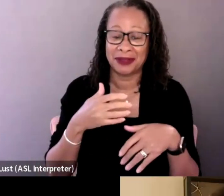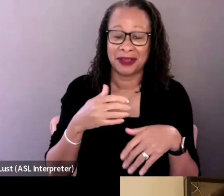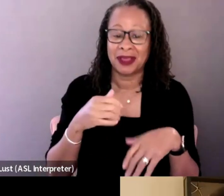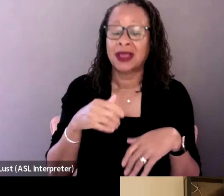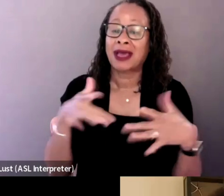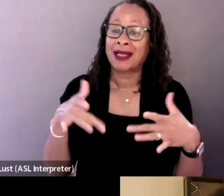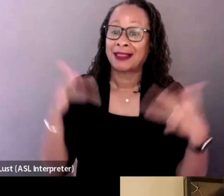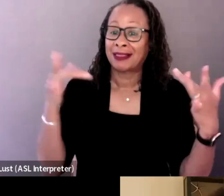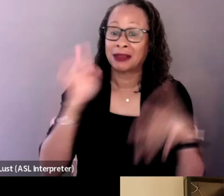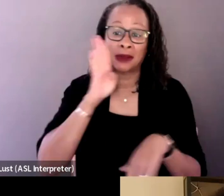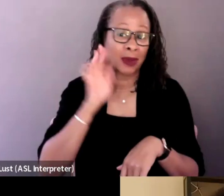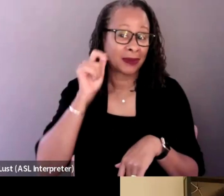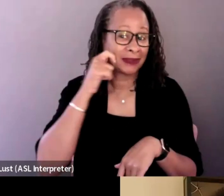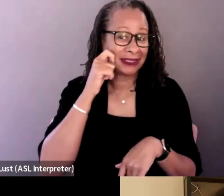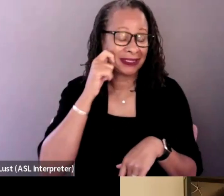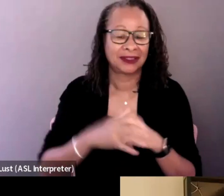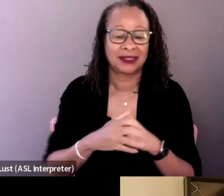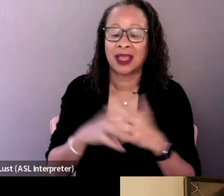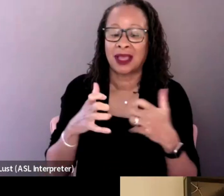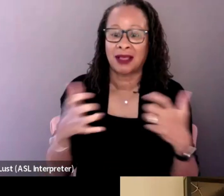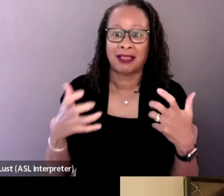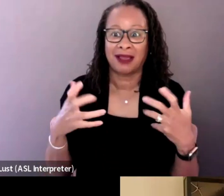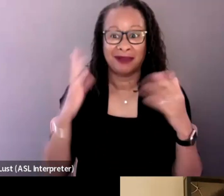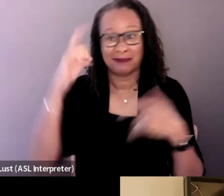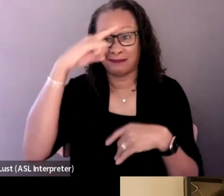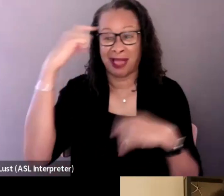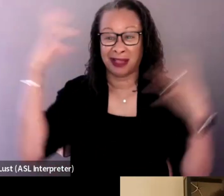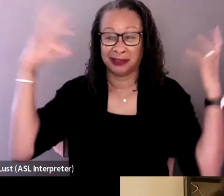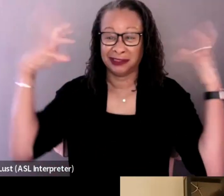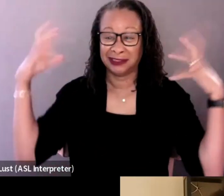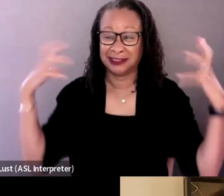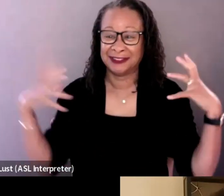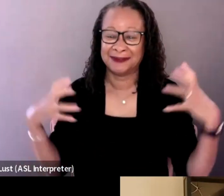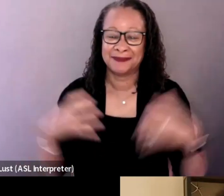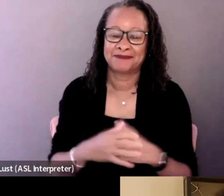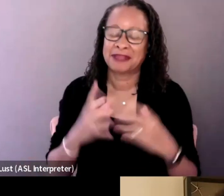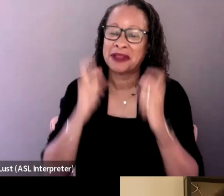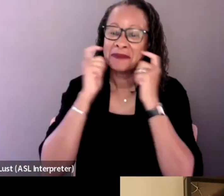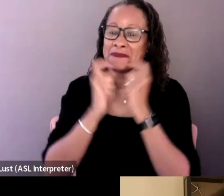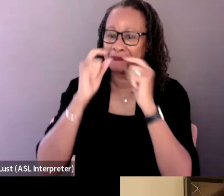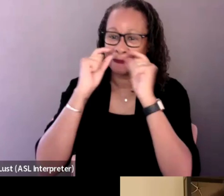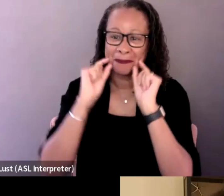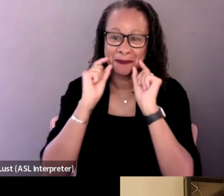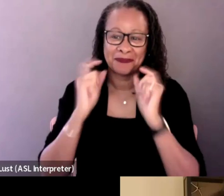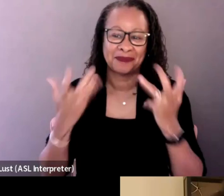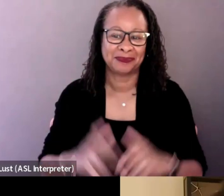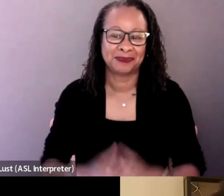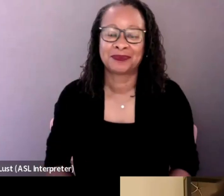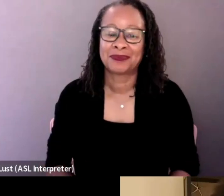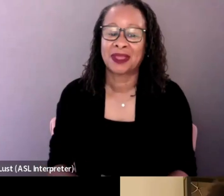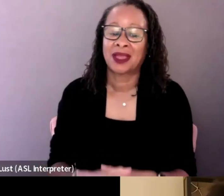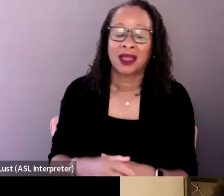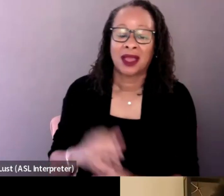light brown skin and a lot of black curly hair and beard. Thank you